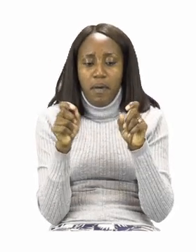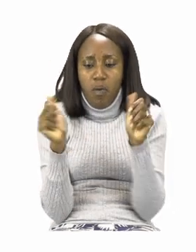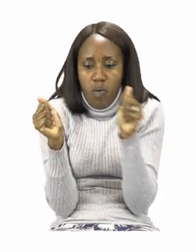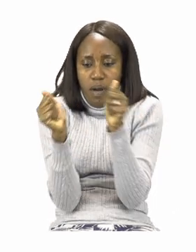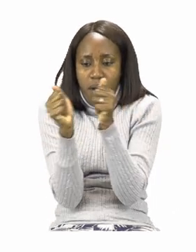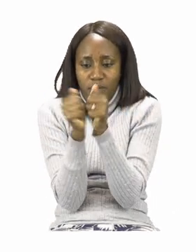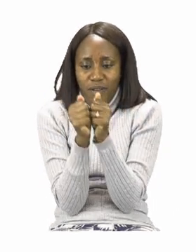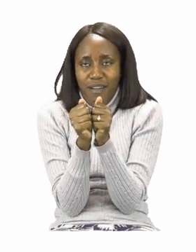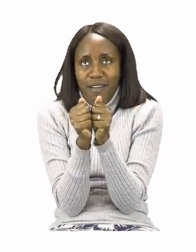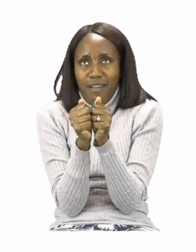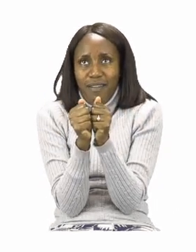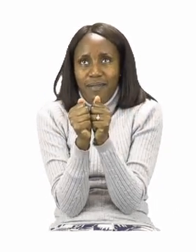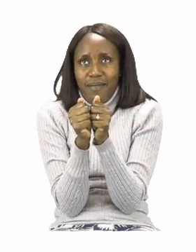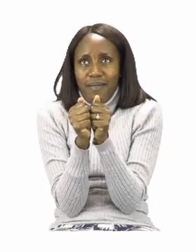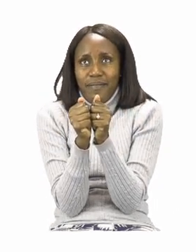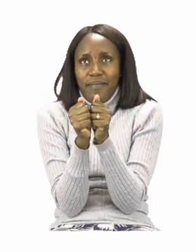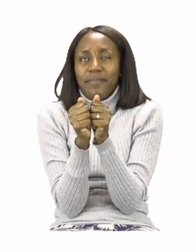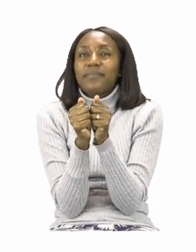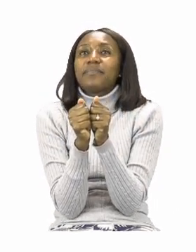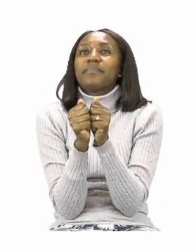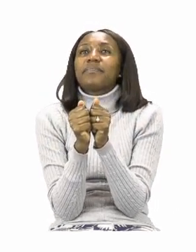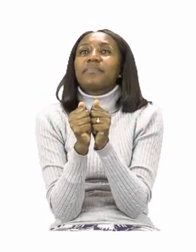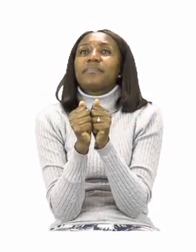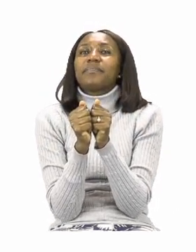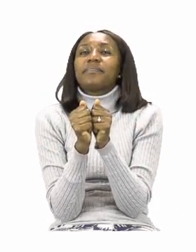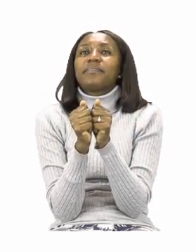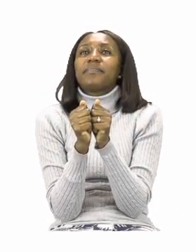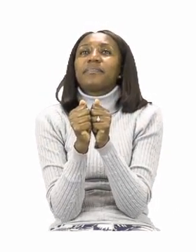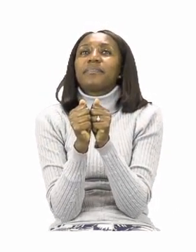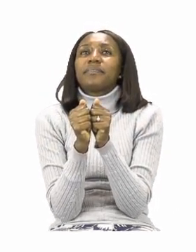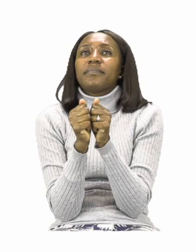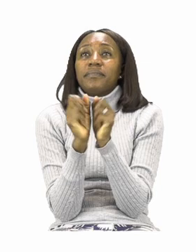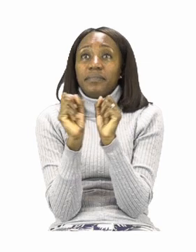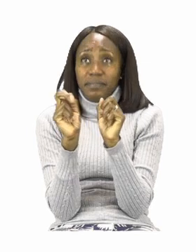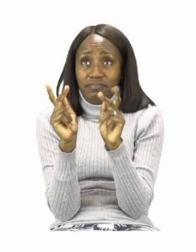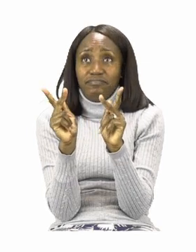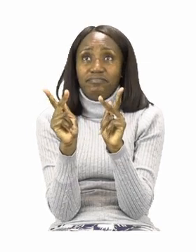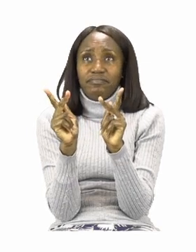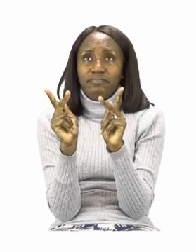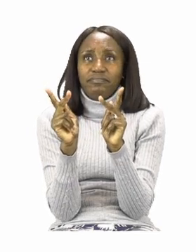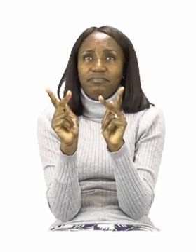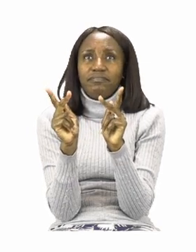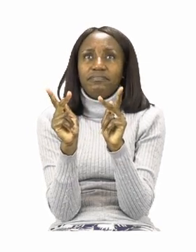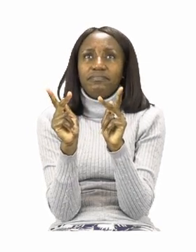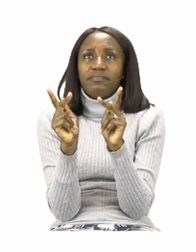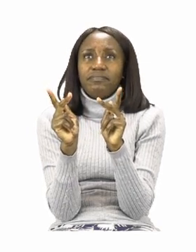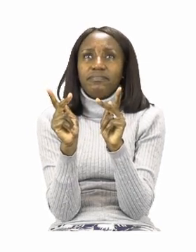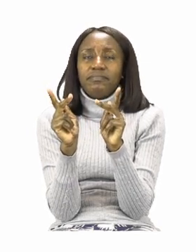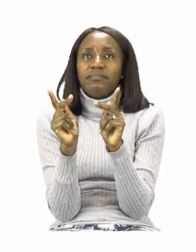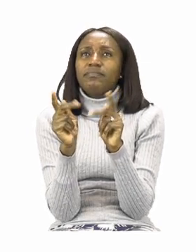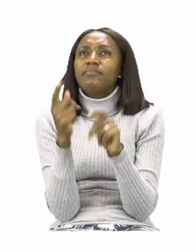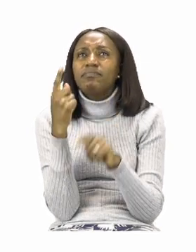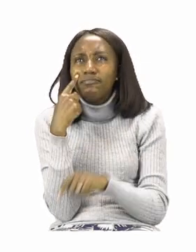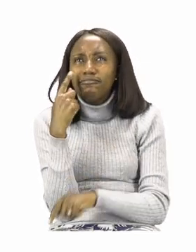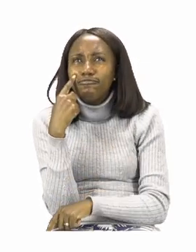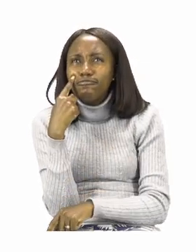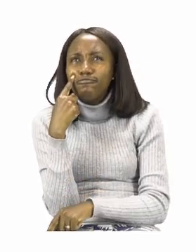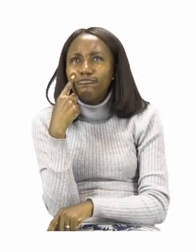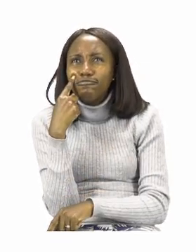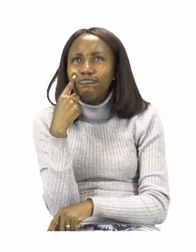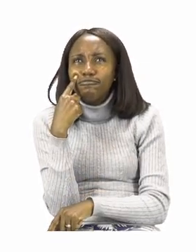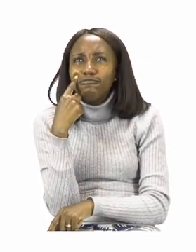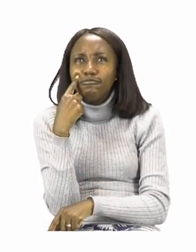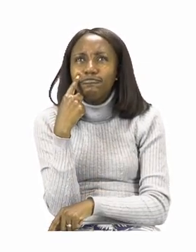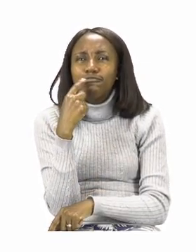made into one word. Okay, so you have to look at these 2 words,